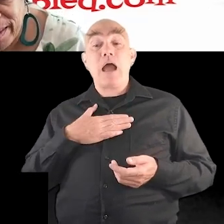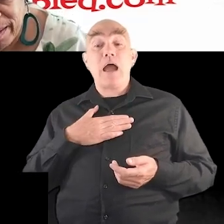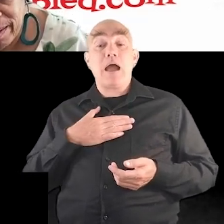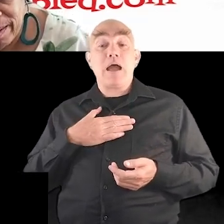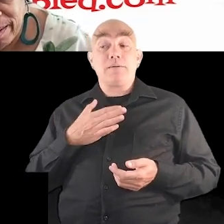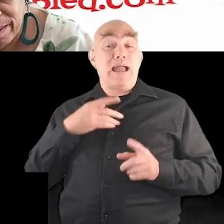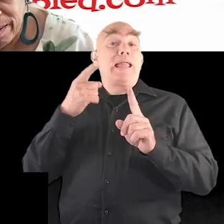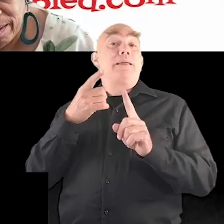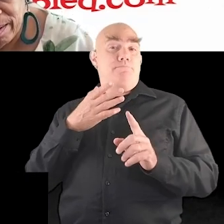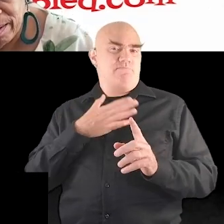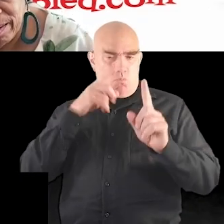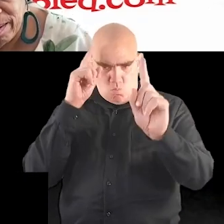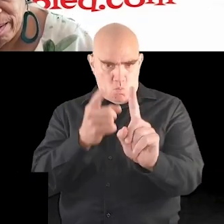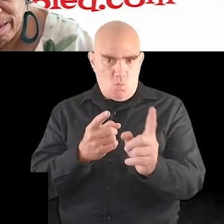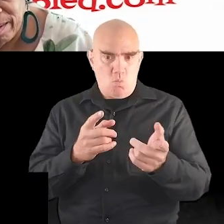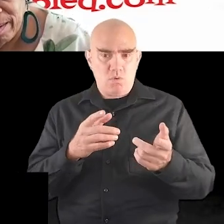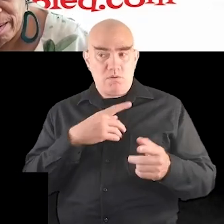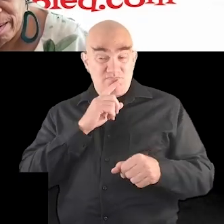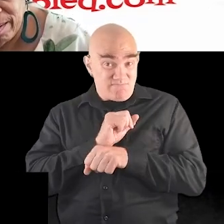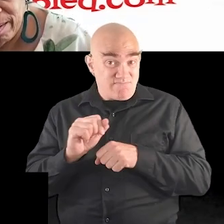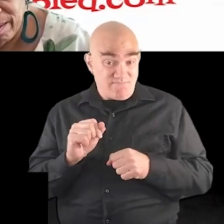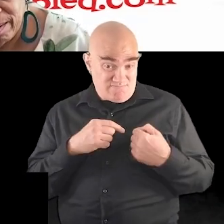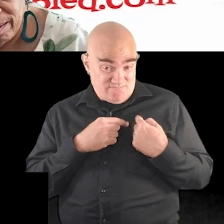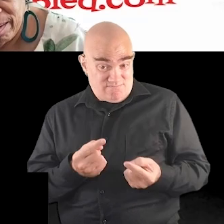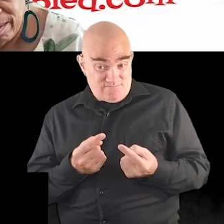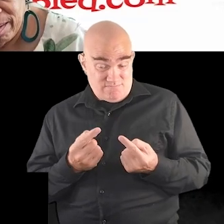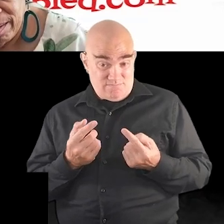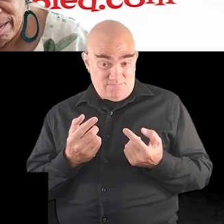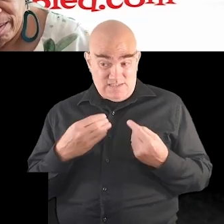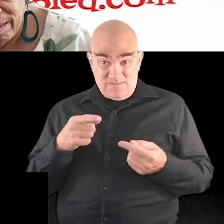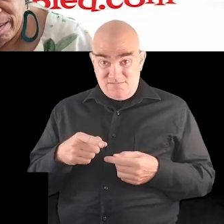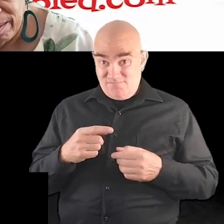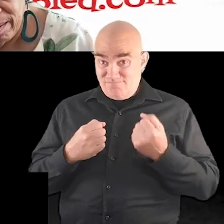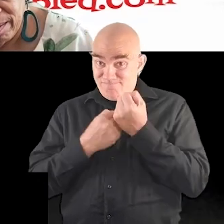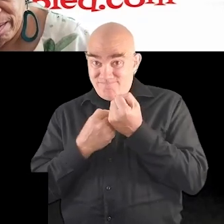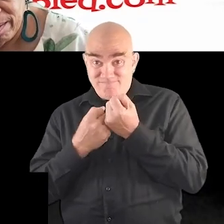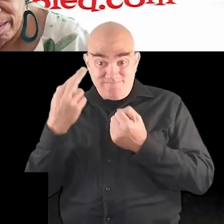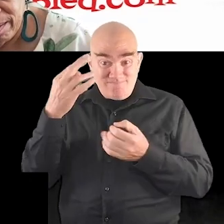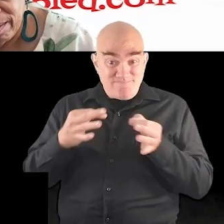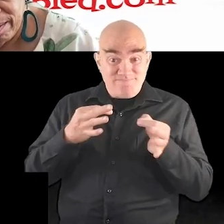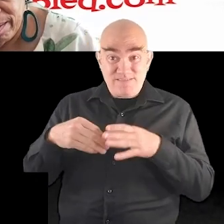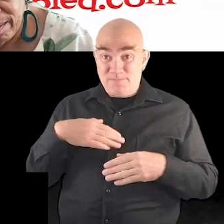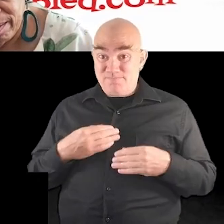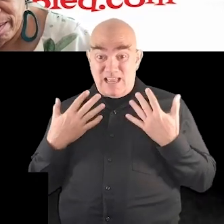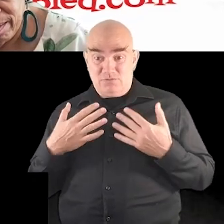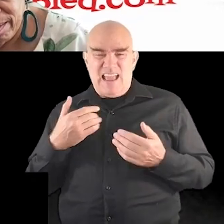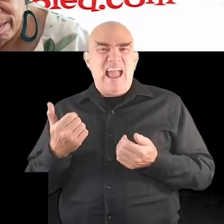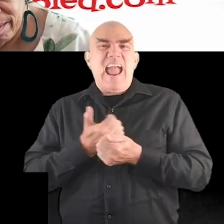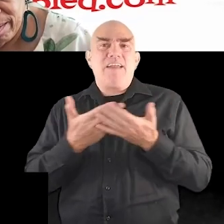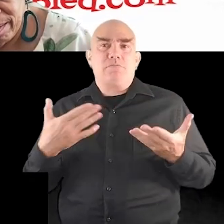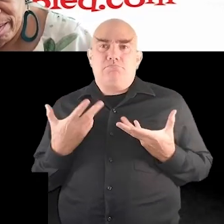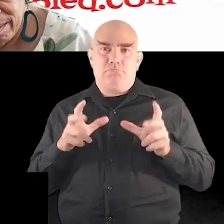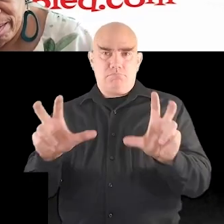what my aim and my goal is. I have literally been given this platform, which is